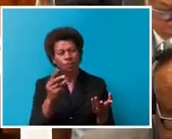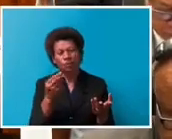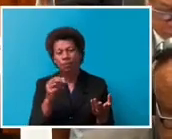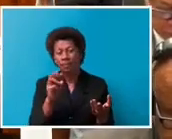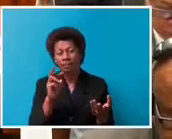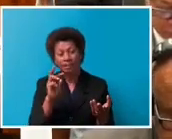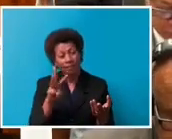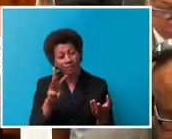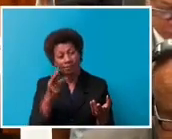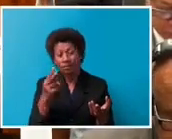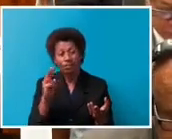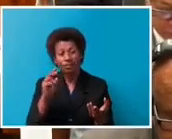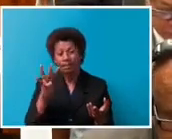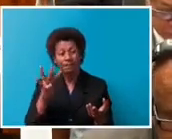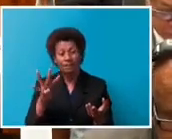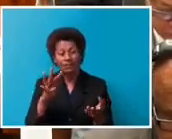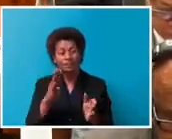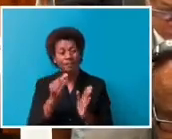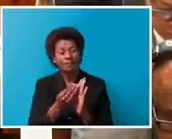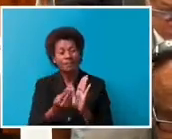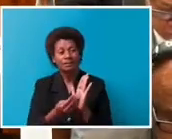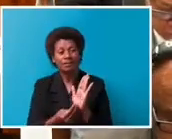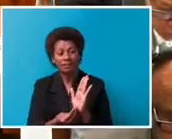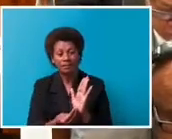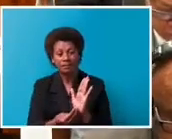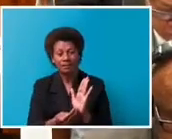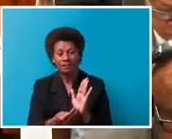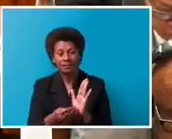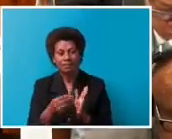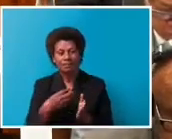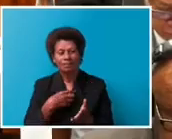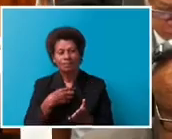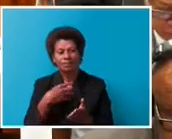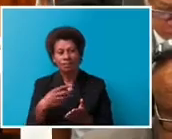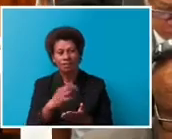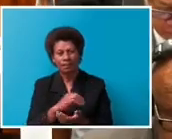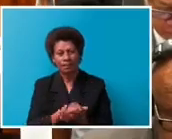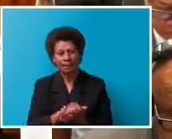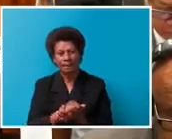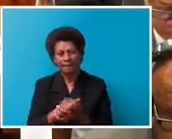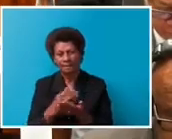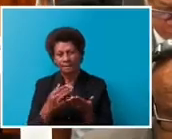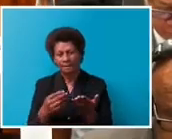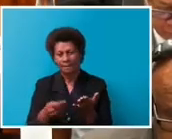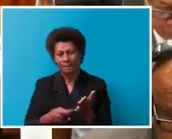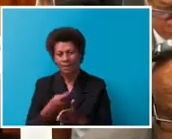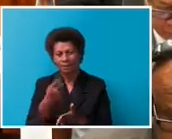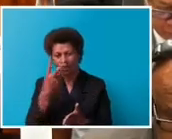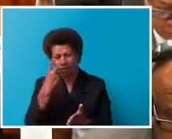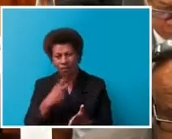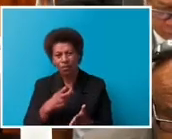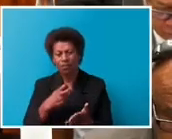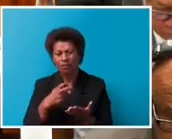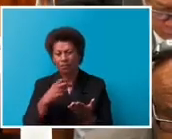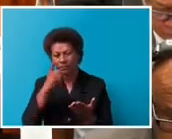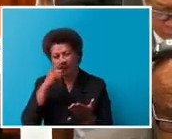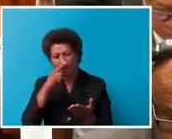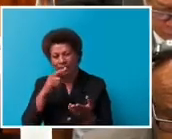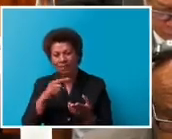2023-2024 budget. The increase in pension from 15 to 20%, back to school